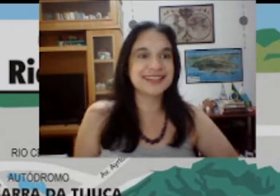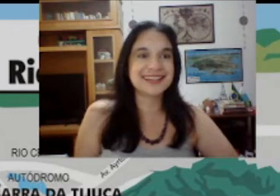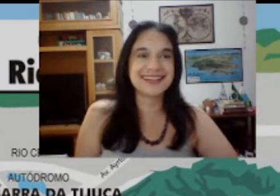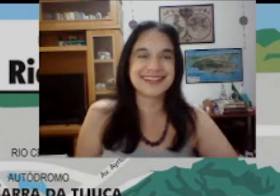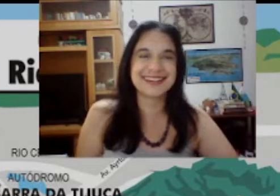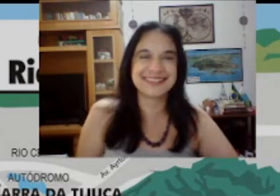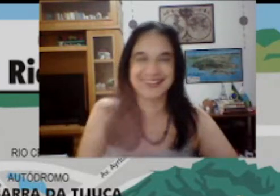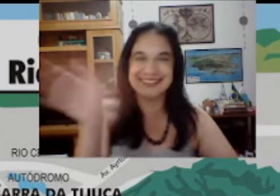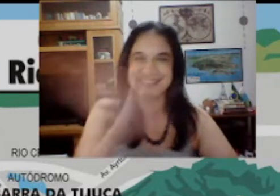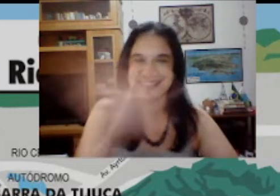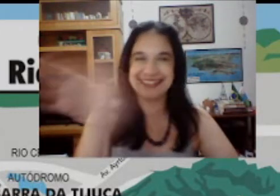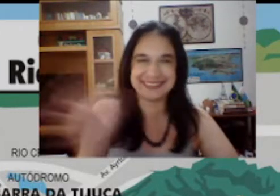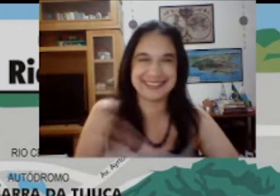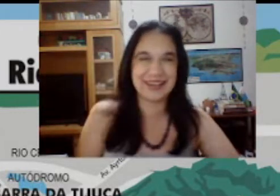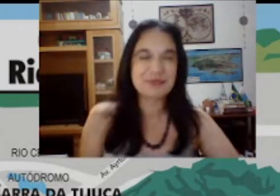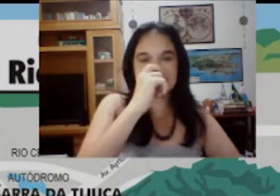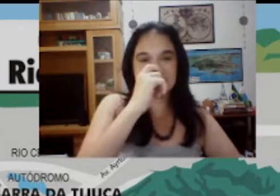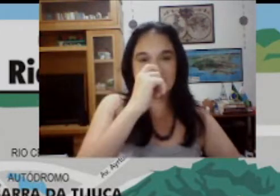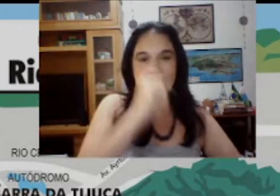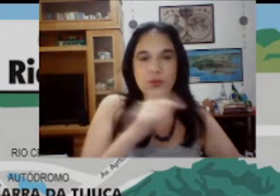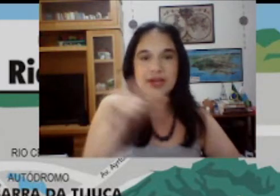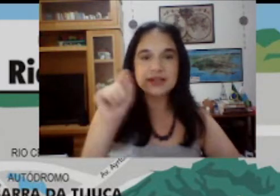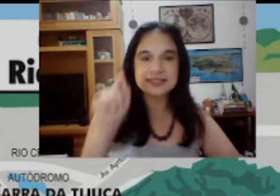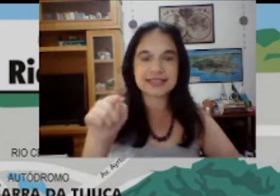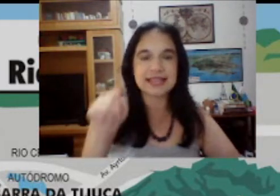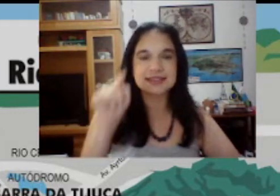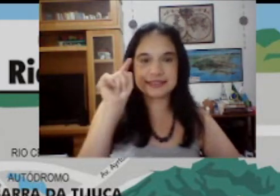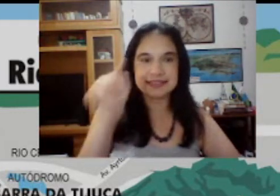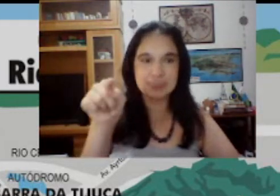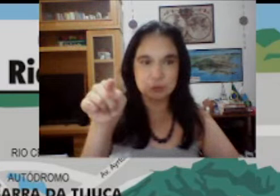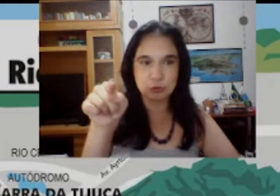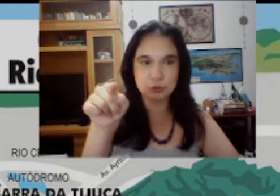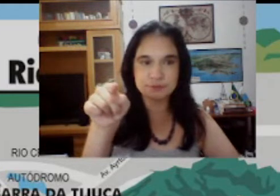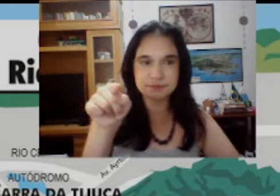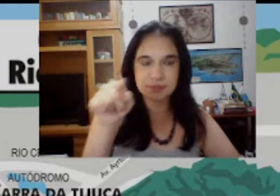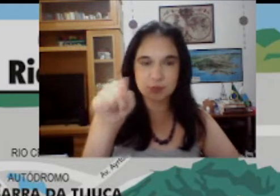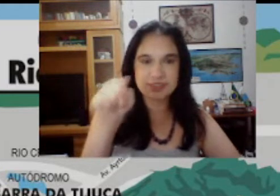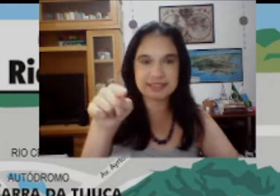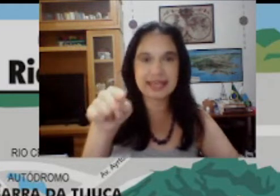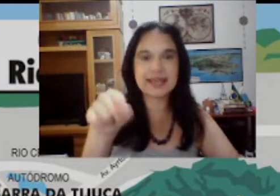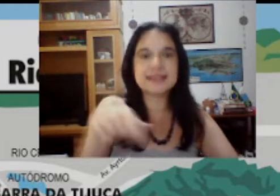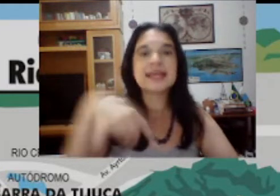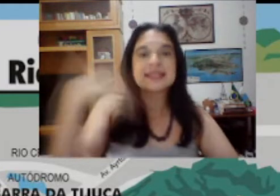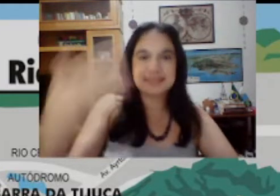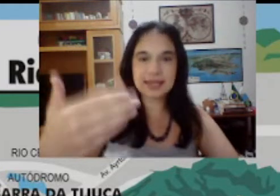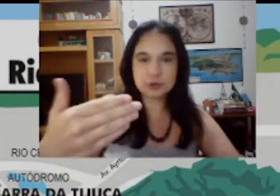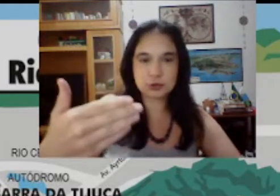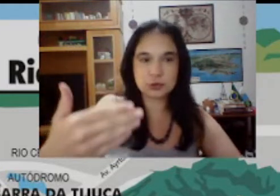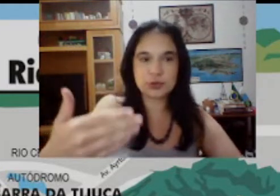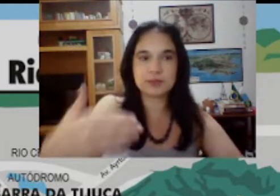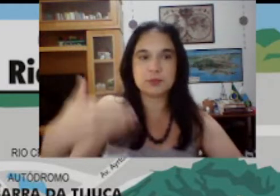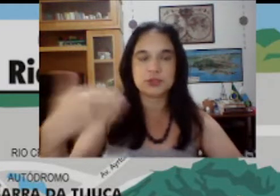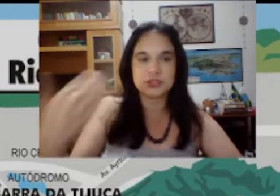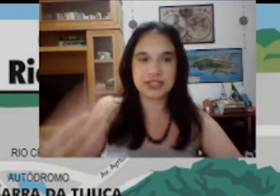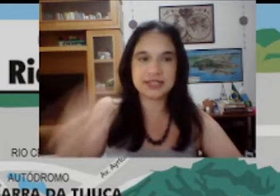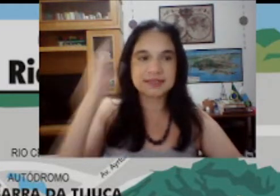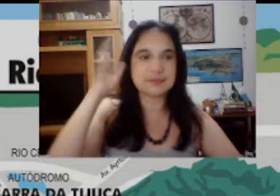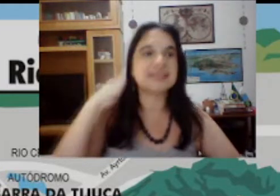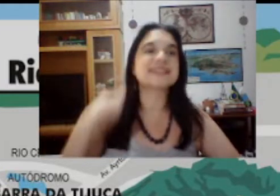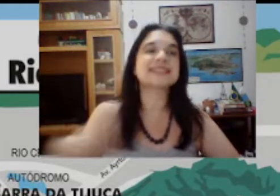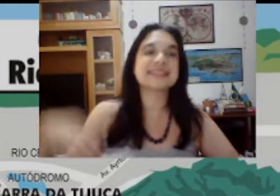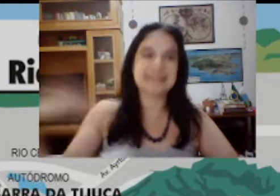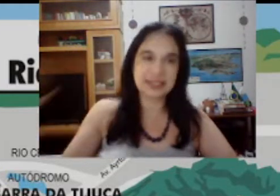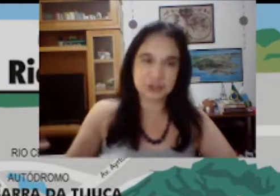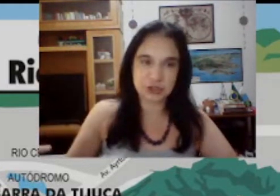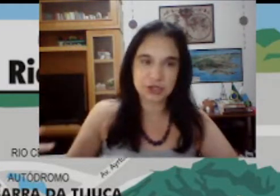Africa. No, just kidding, just kidding. So where it says Centro, once again, centro in Portuguese